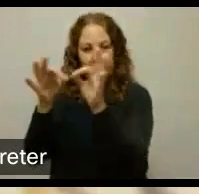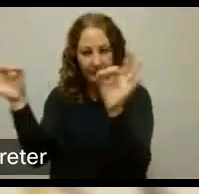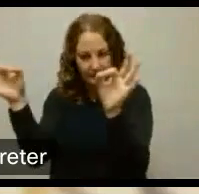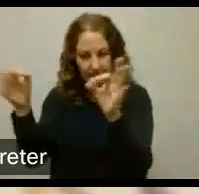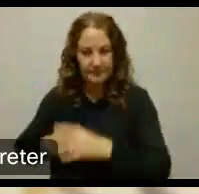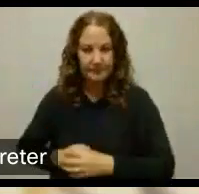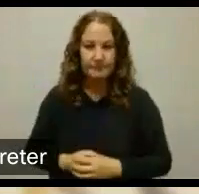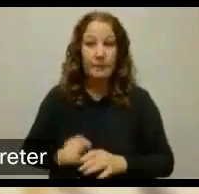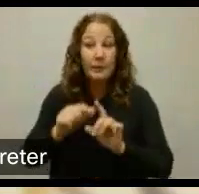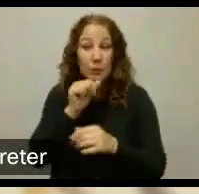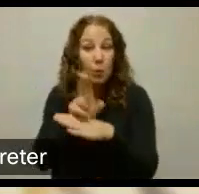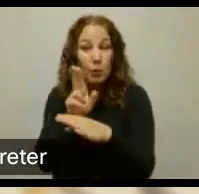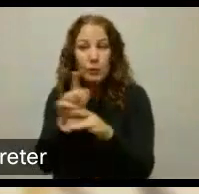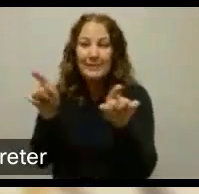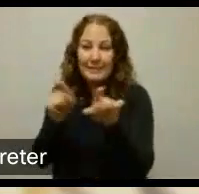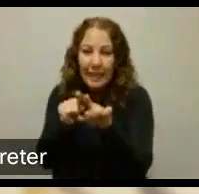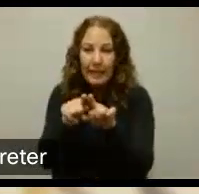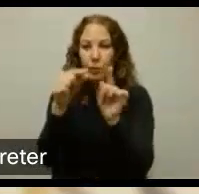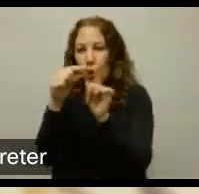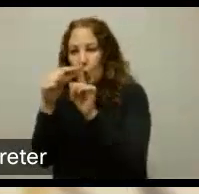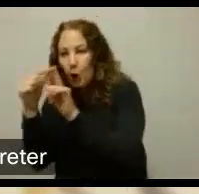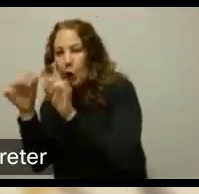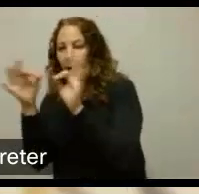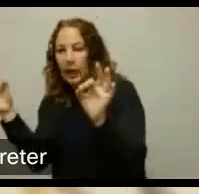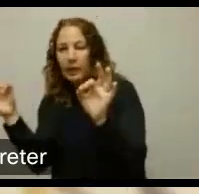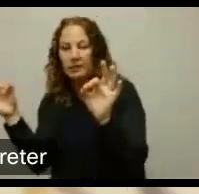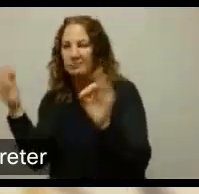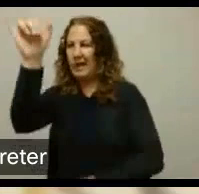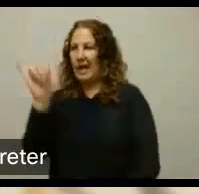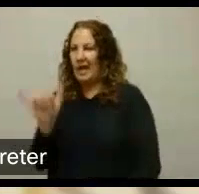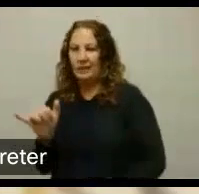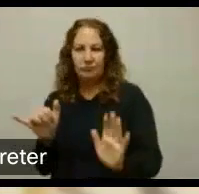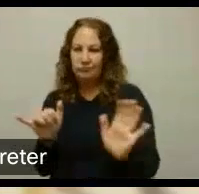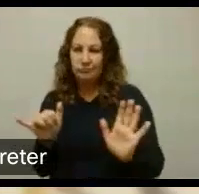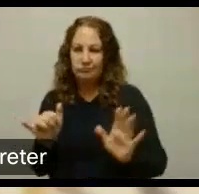sentence. Just don't use the same language, otherwise it sounds quite repetitive.